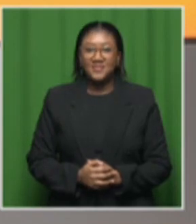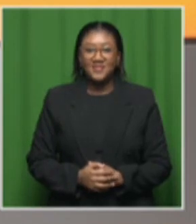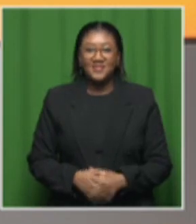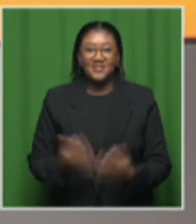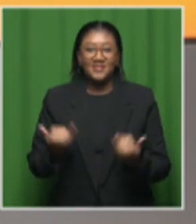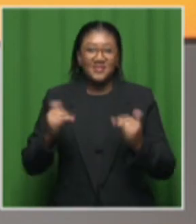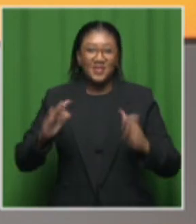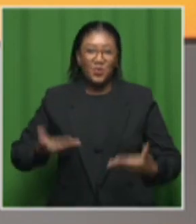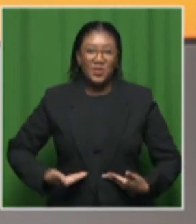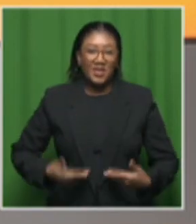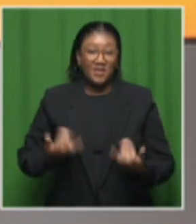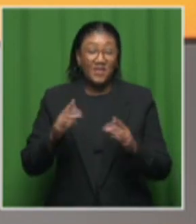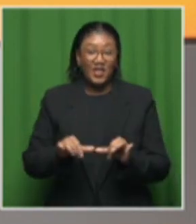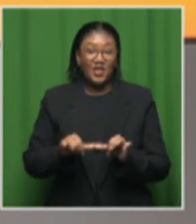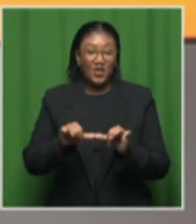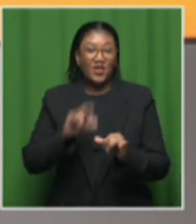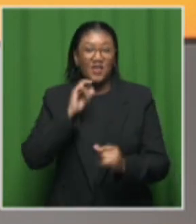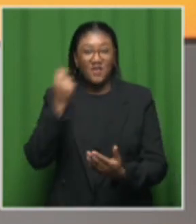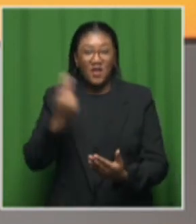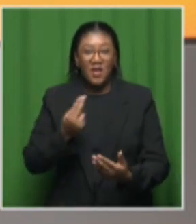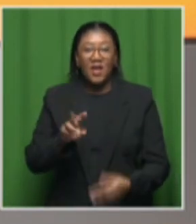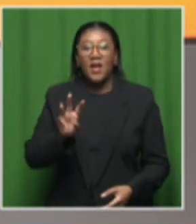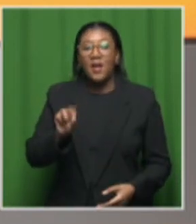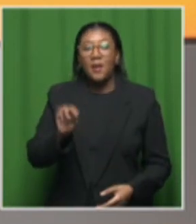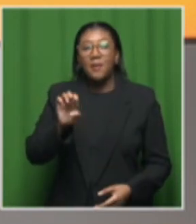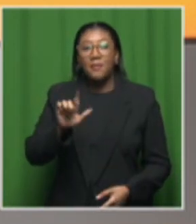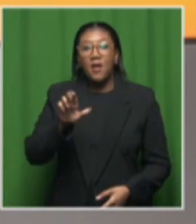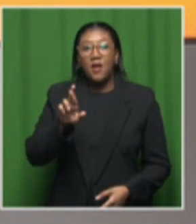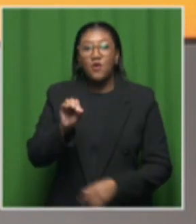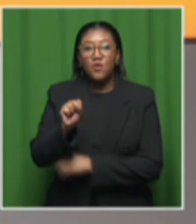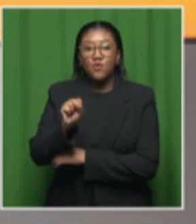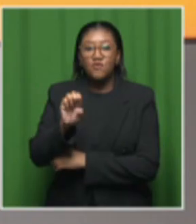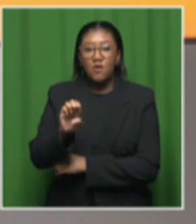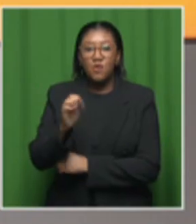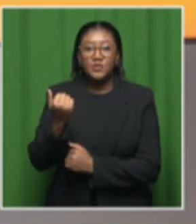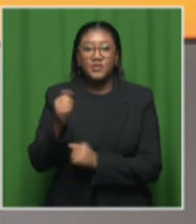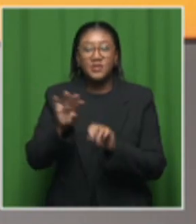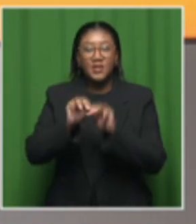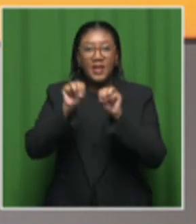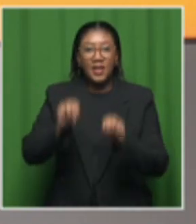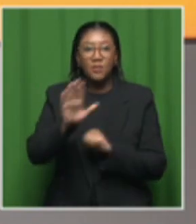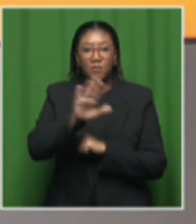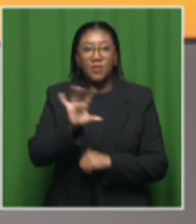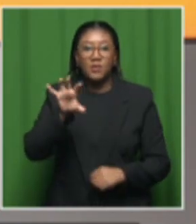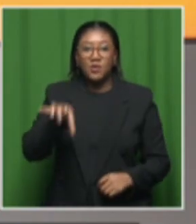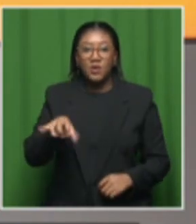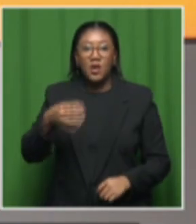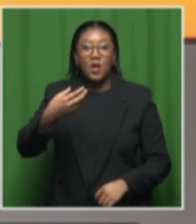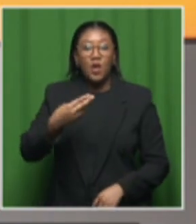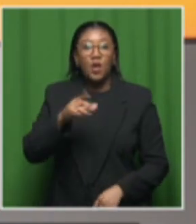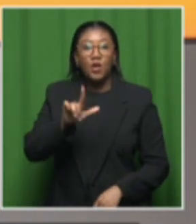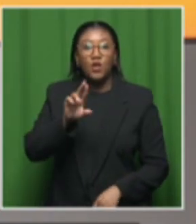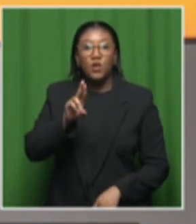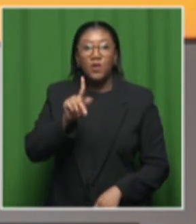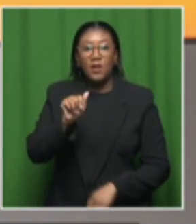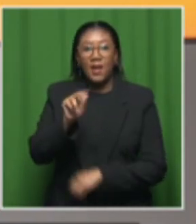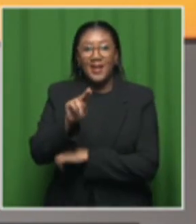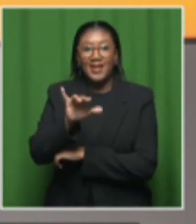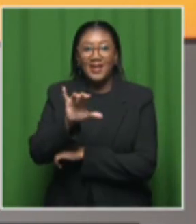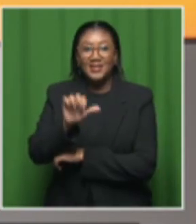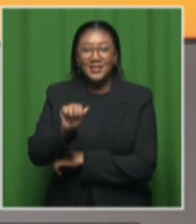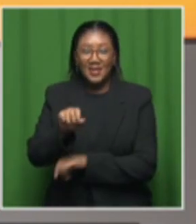Welcome back. We are continuing with art news. Now, Melrose Gallery will be introducing its new exhibition, Hlukanisa, uHlanganise, in conversation with